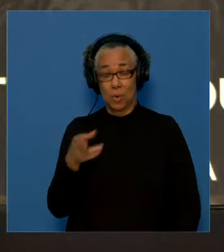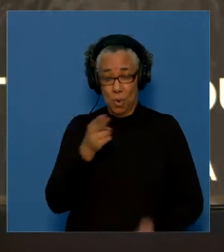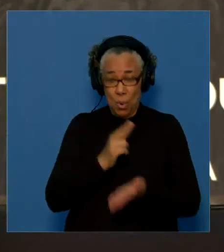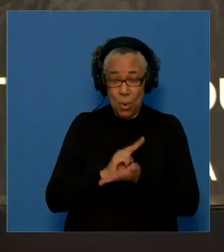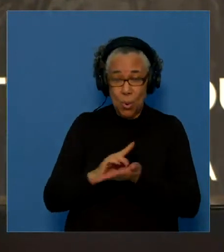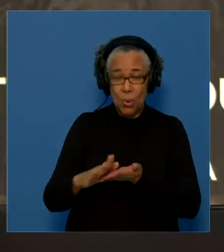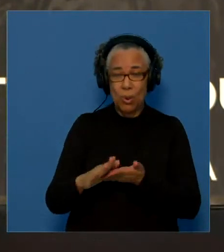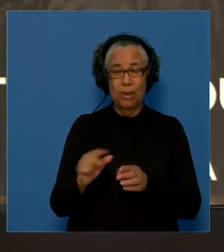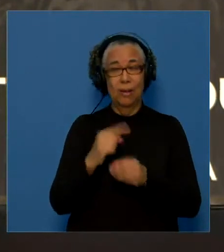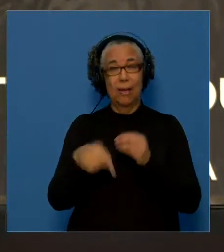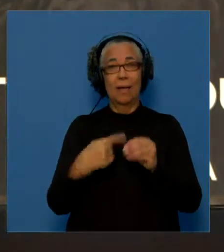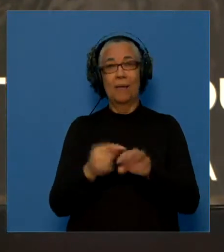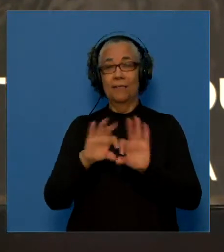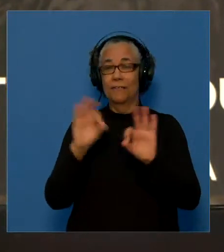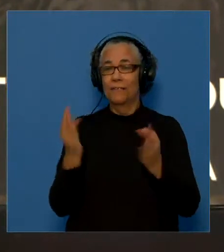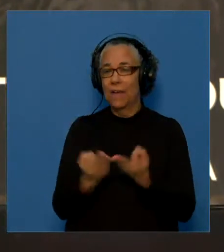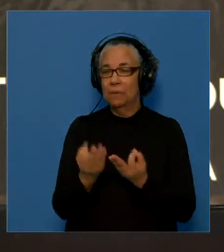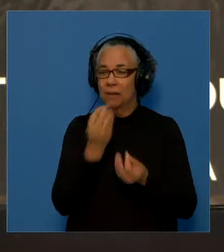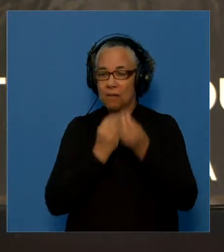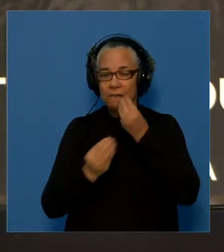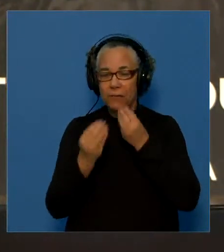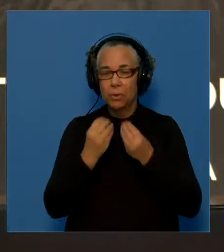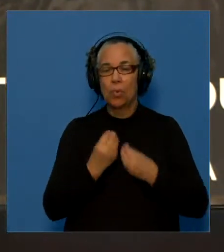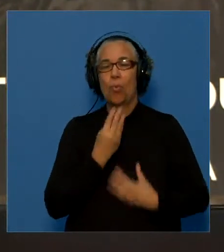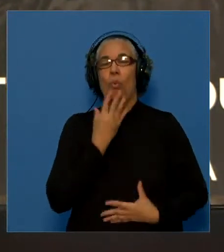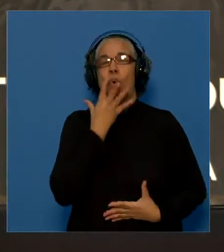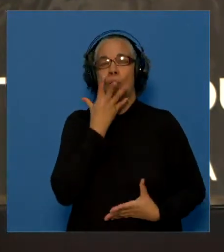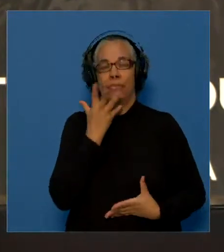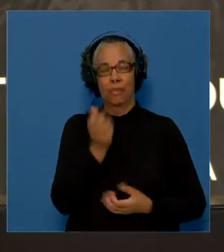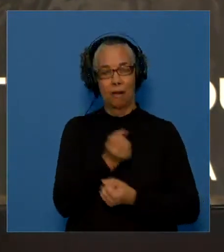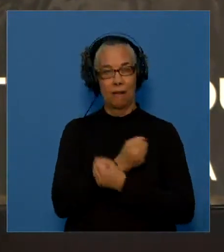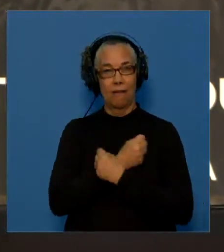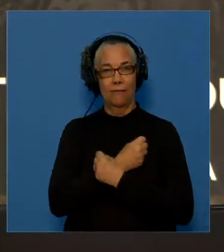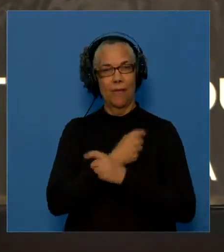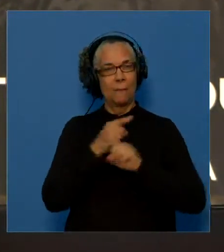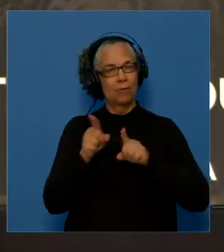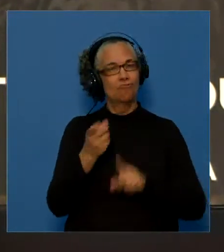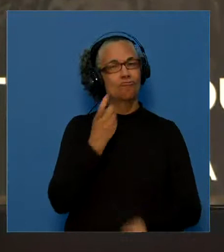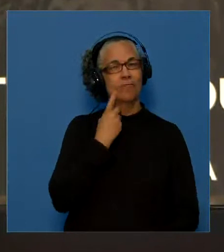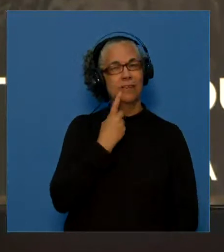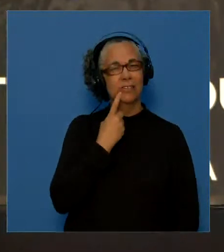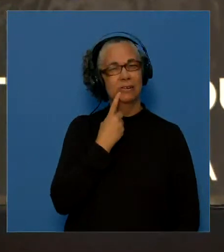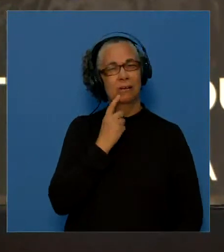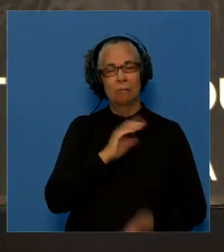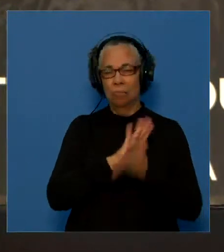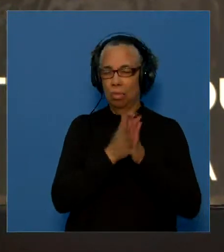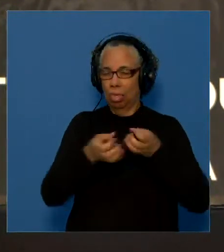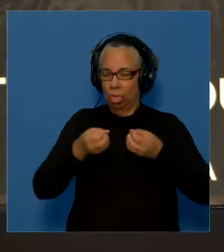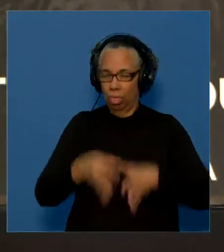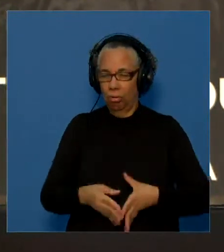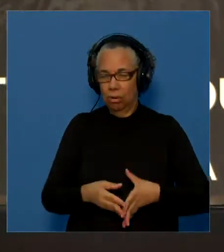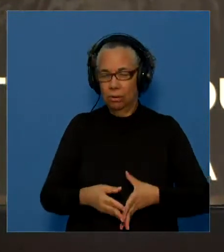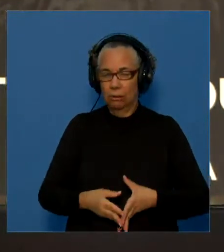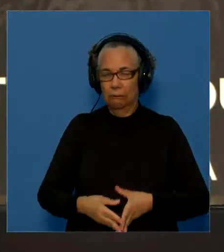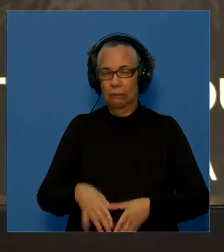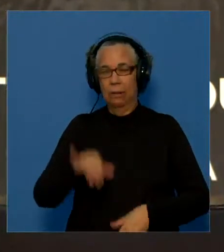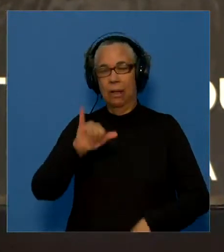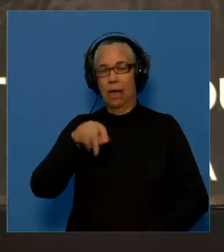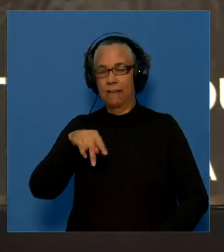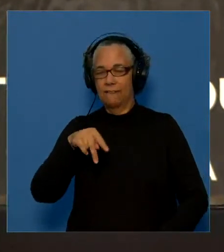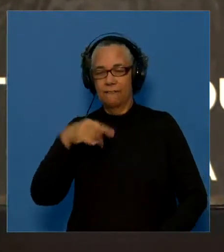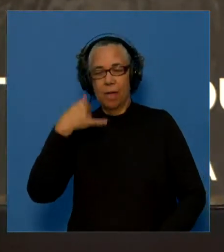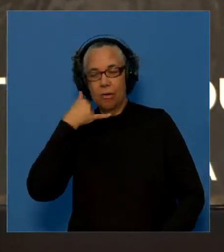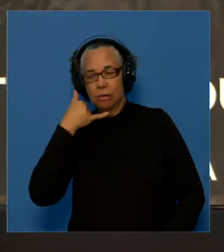about family, food, warmth, and love. But lately, we have gotten lost in iPhones, iPods,